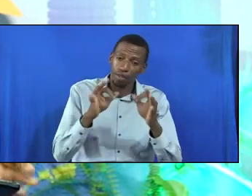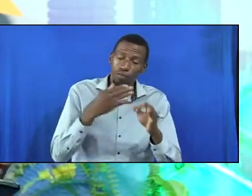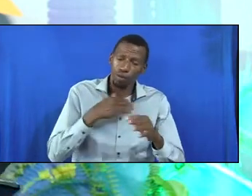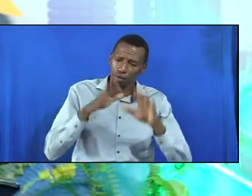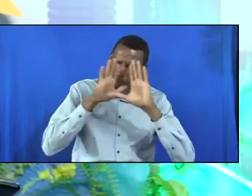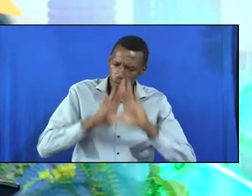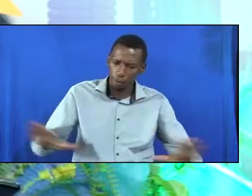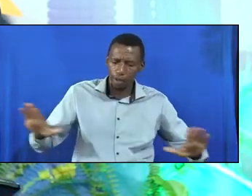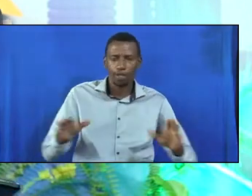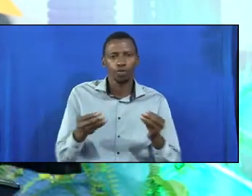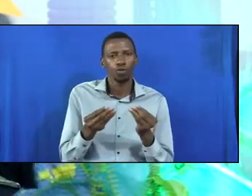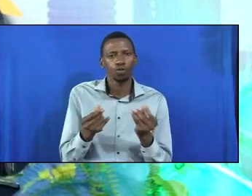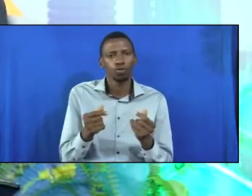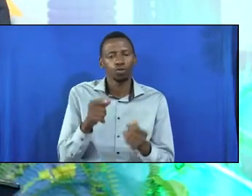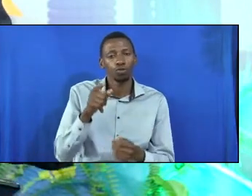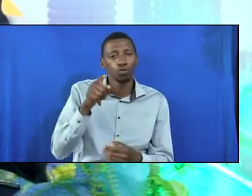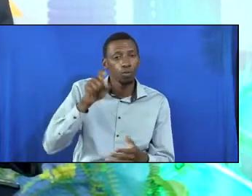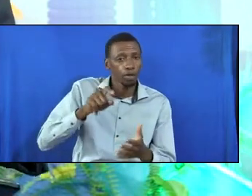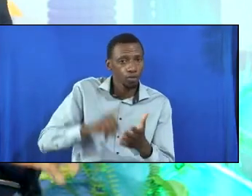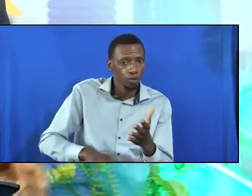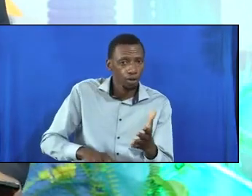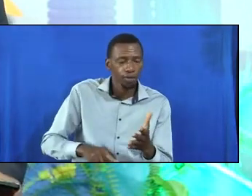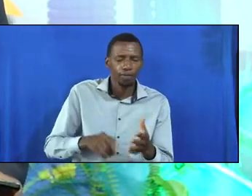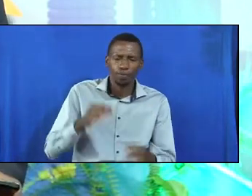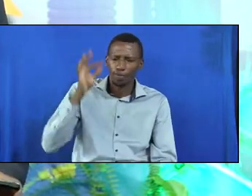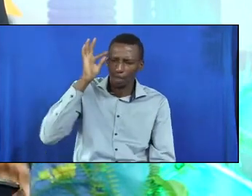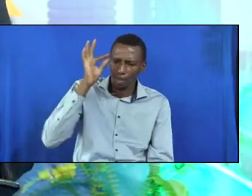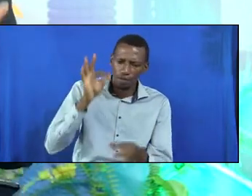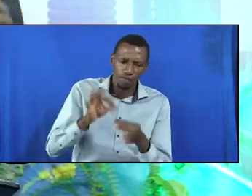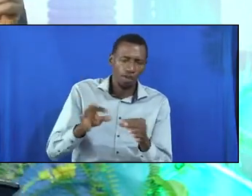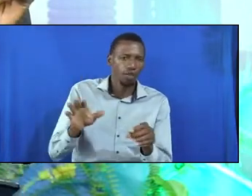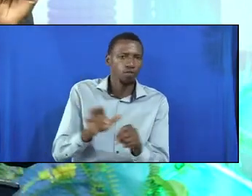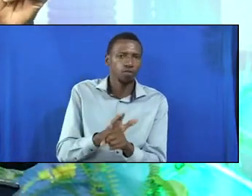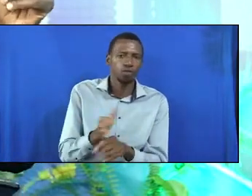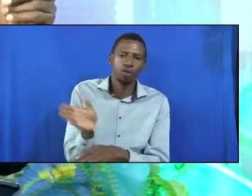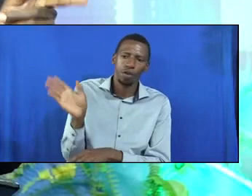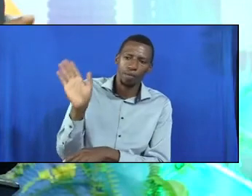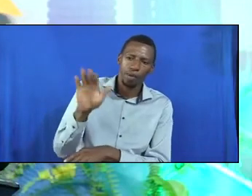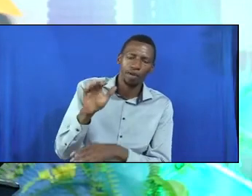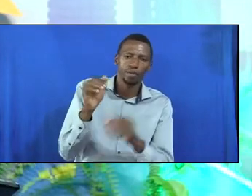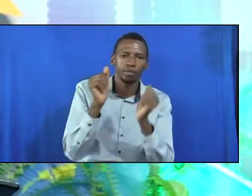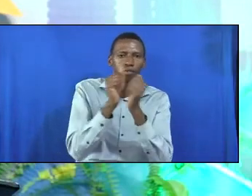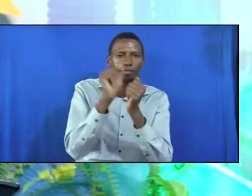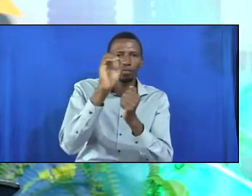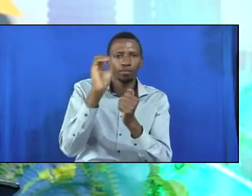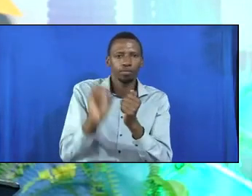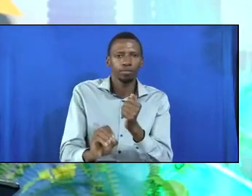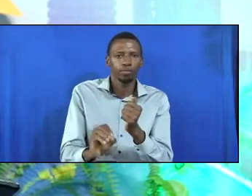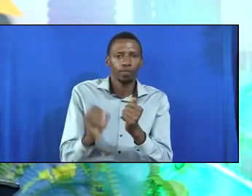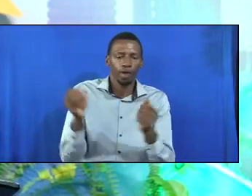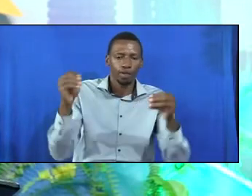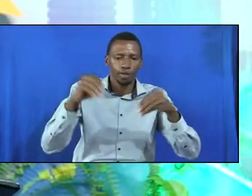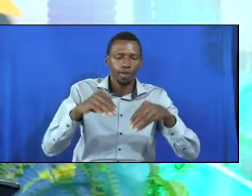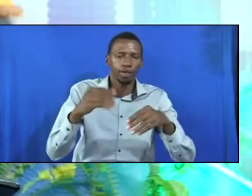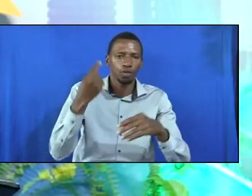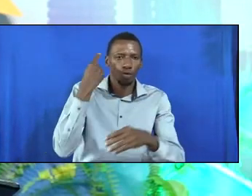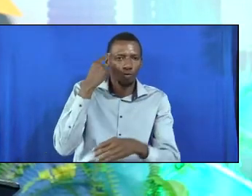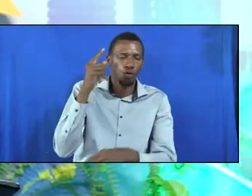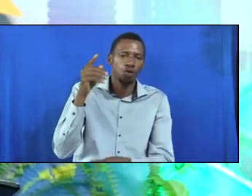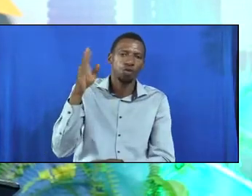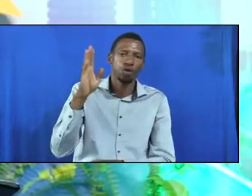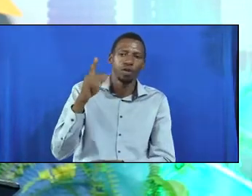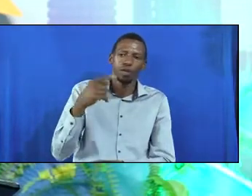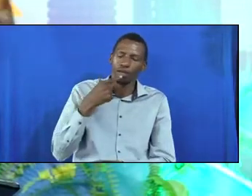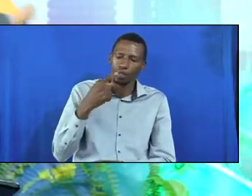solution, you must be faithful in returning the tithe of the Lord. He confessed he had not been faithful, but he said,